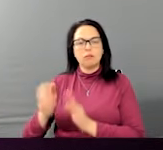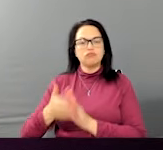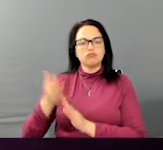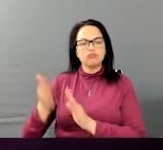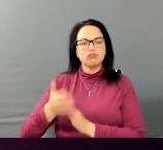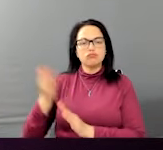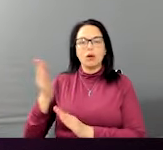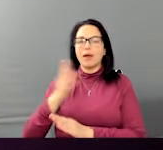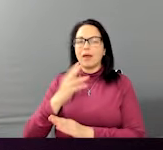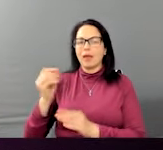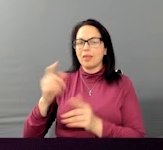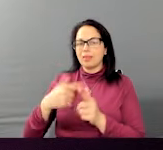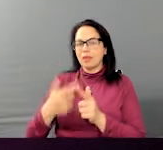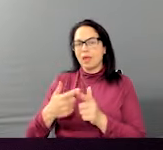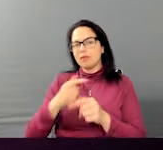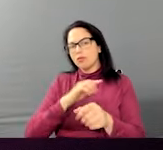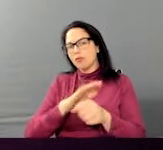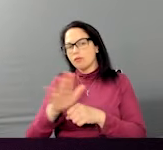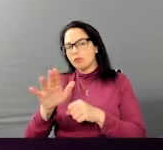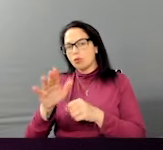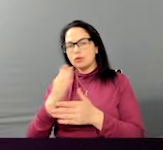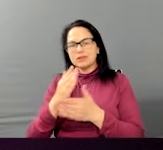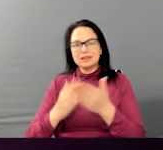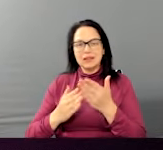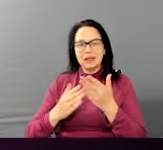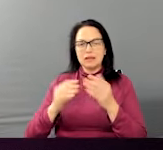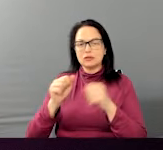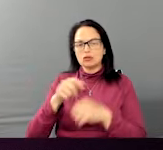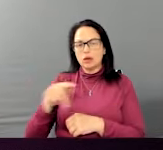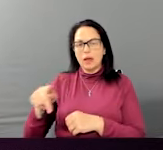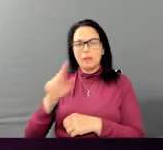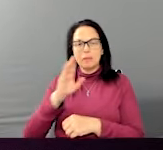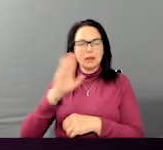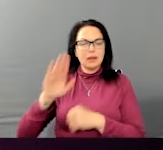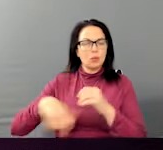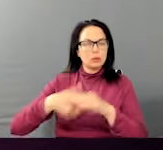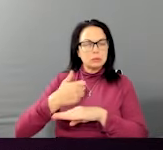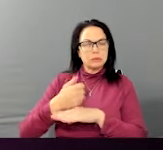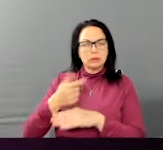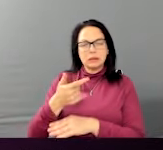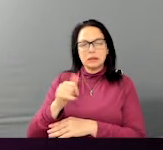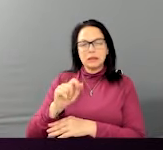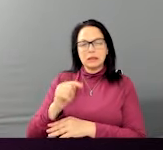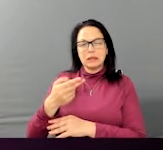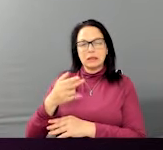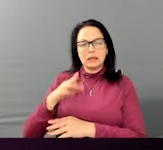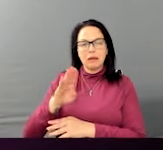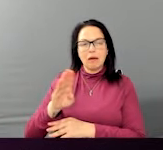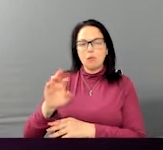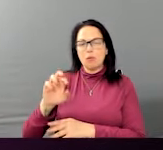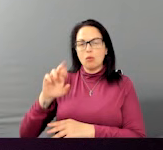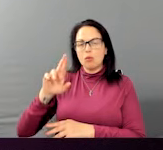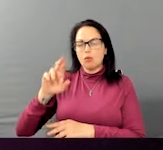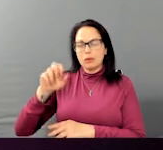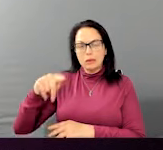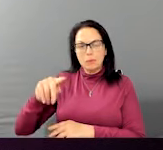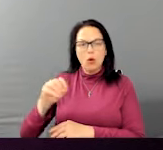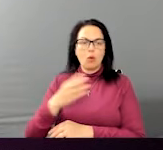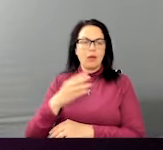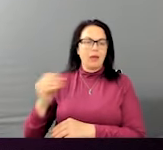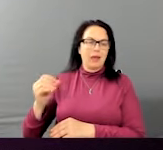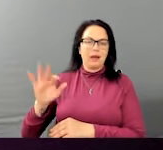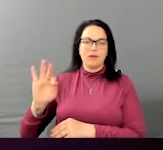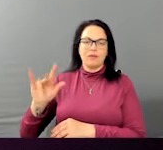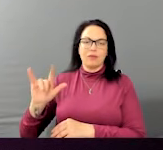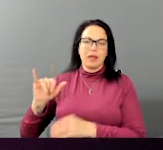staging apps. And then we need to create a GitHub repo and put our Fly access token in it. So let's create that Fly access token,